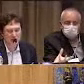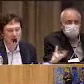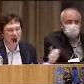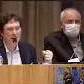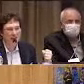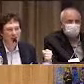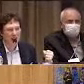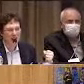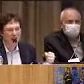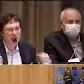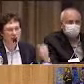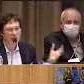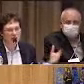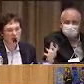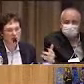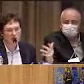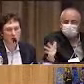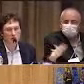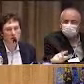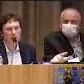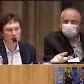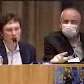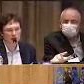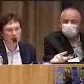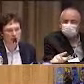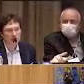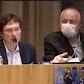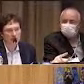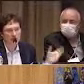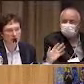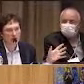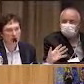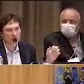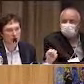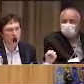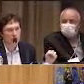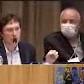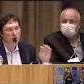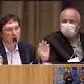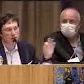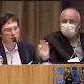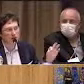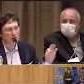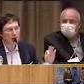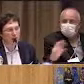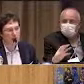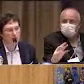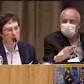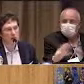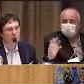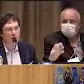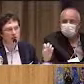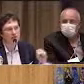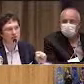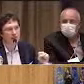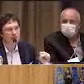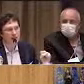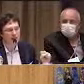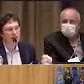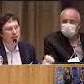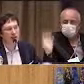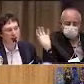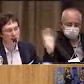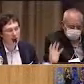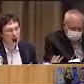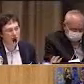at IT, but it's like a control F where you